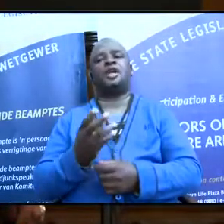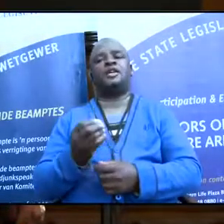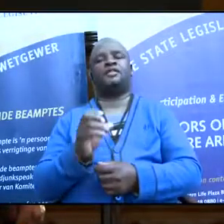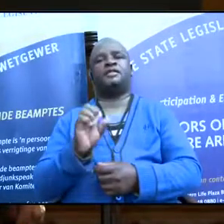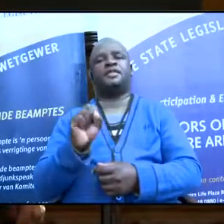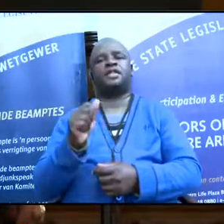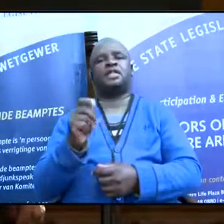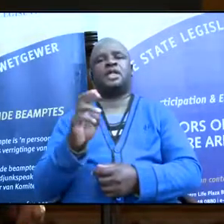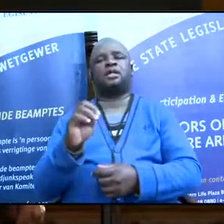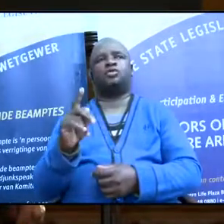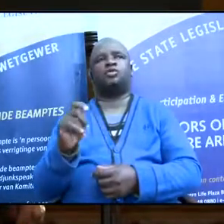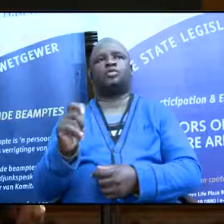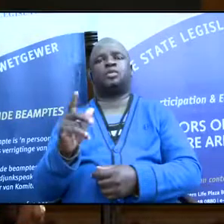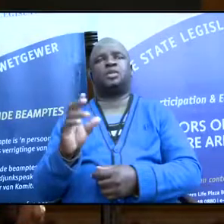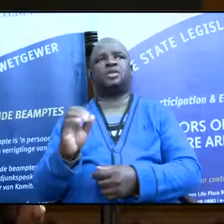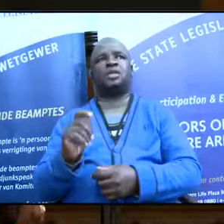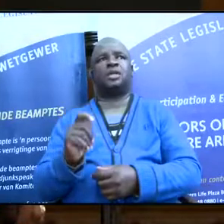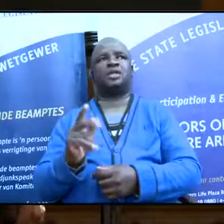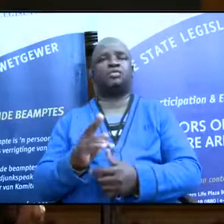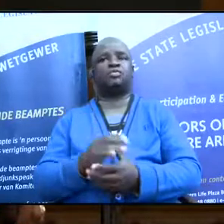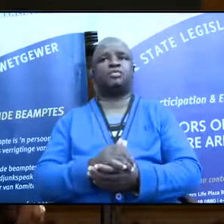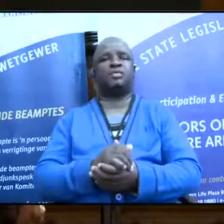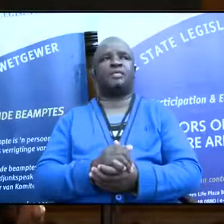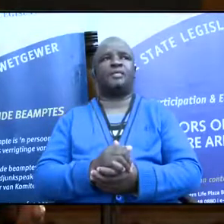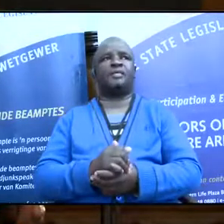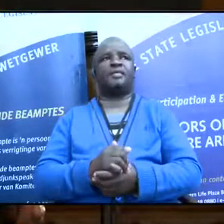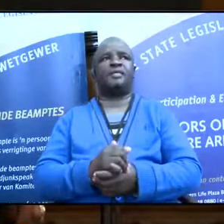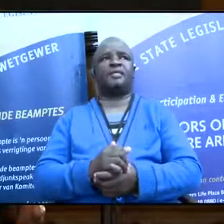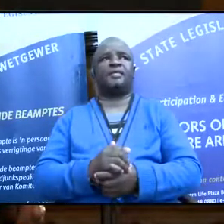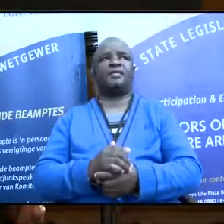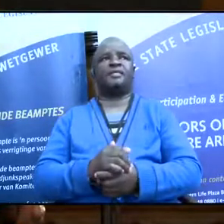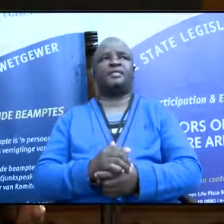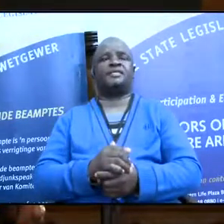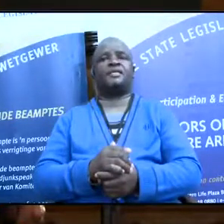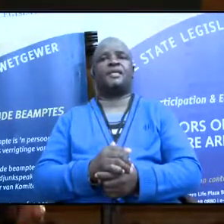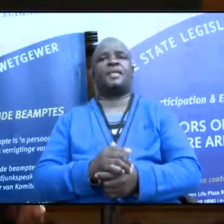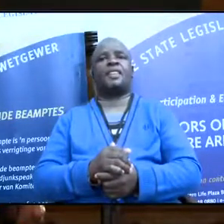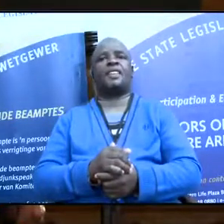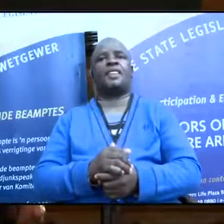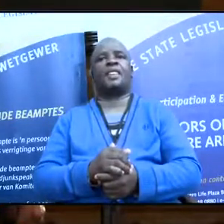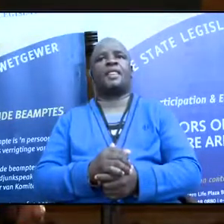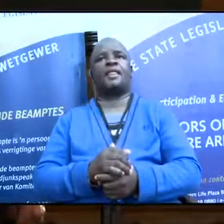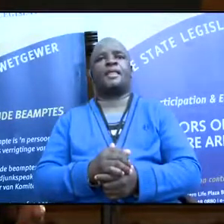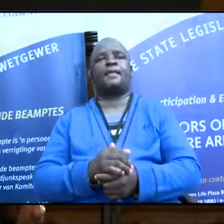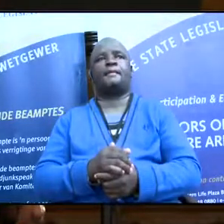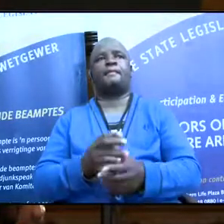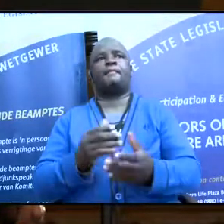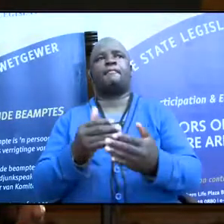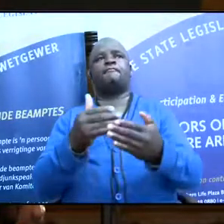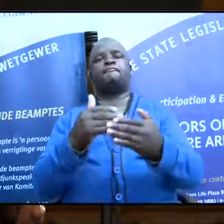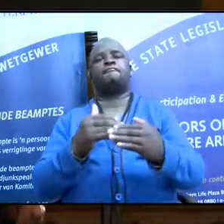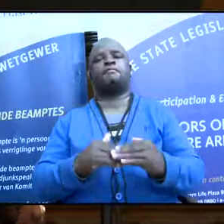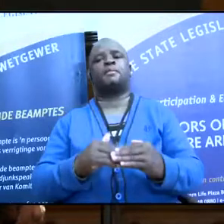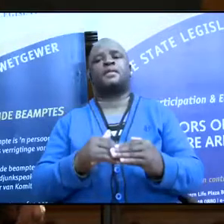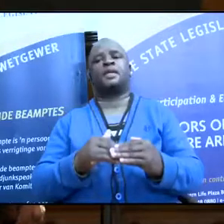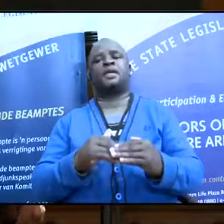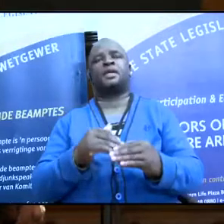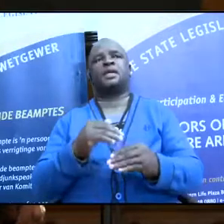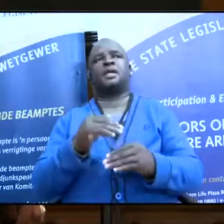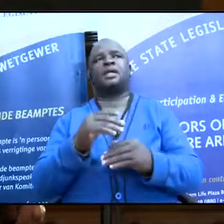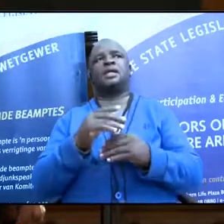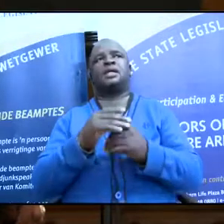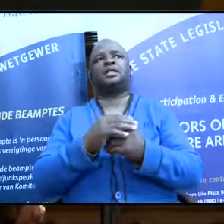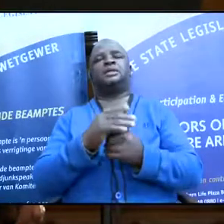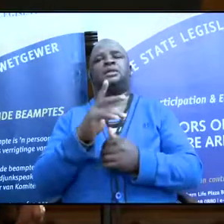sad sad we are also welcome we are having daytime